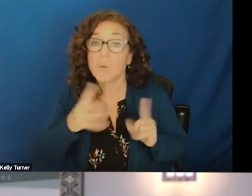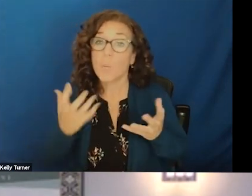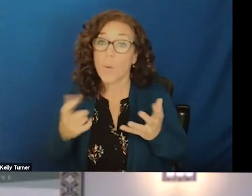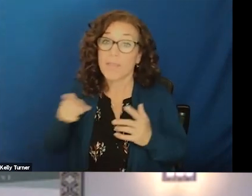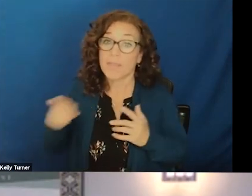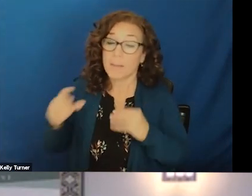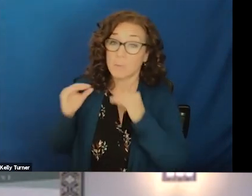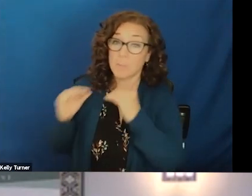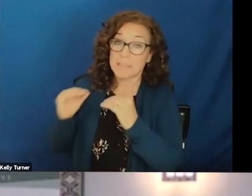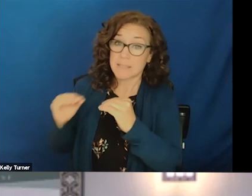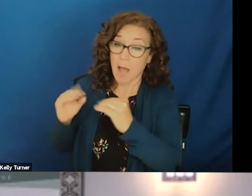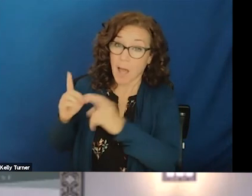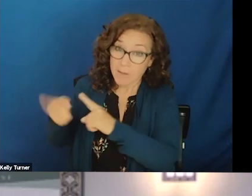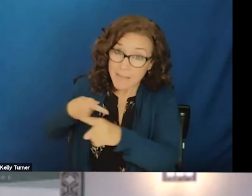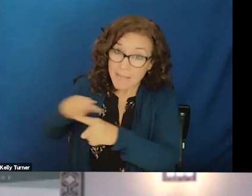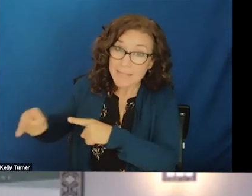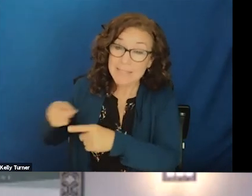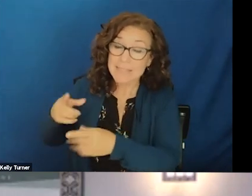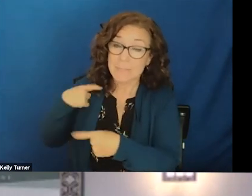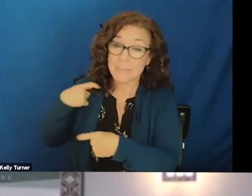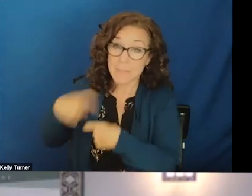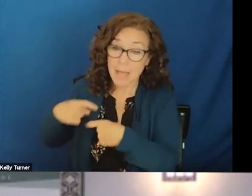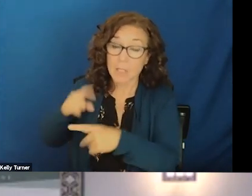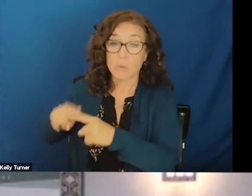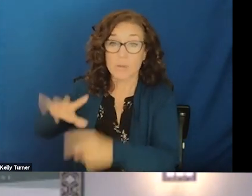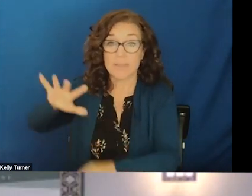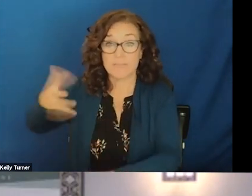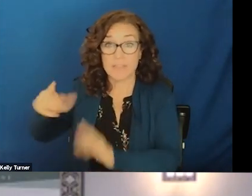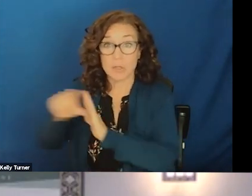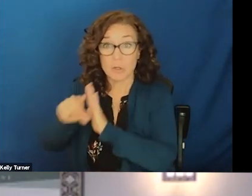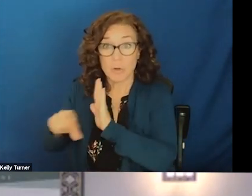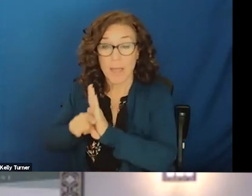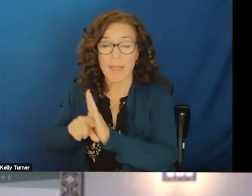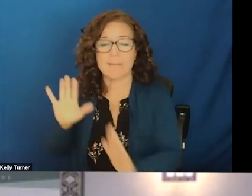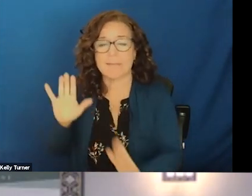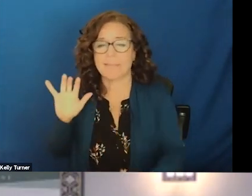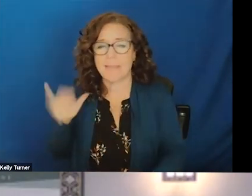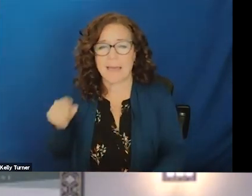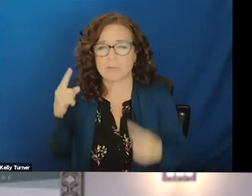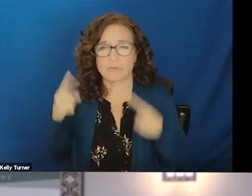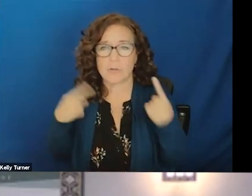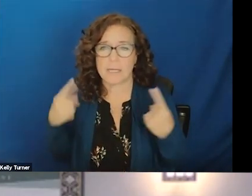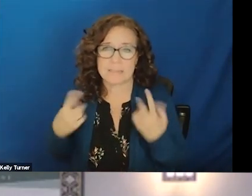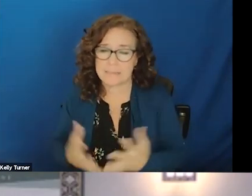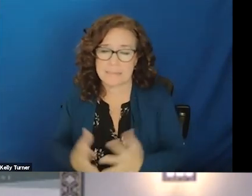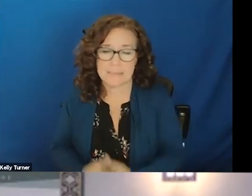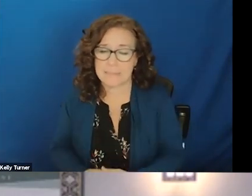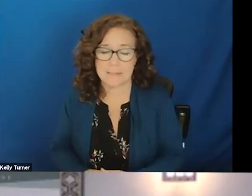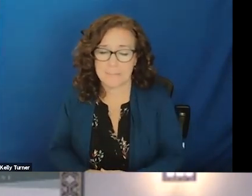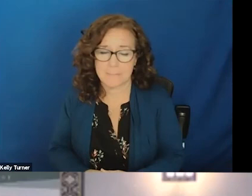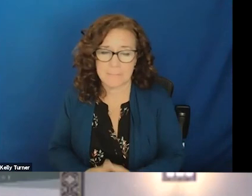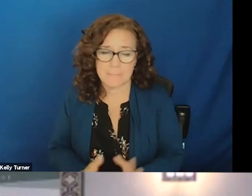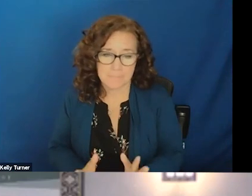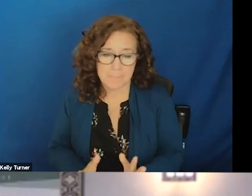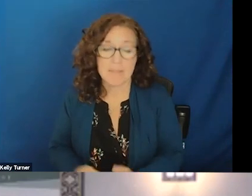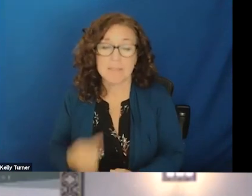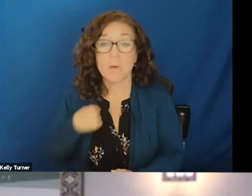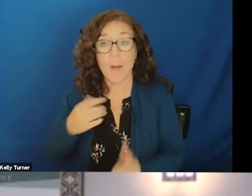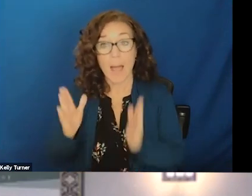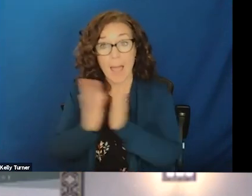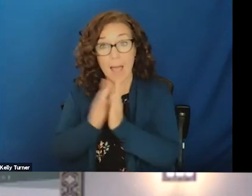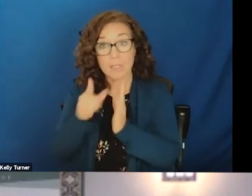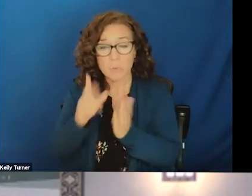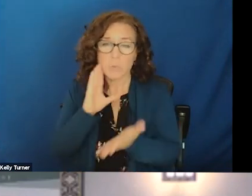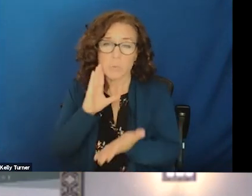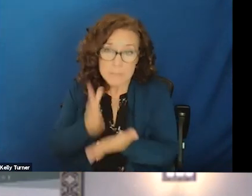Spanish to the 5th grade. That's just crazy in my mind. So I ask you to stop and